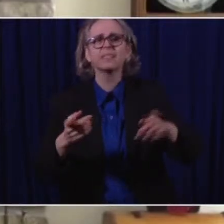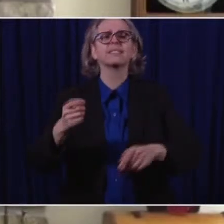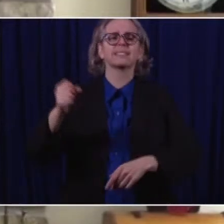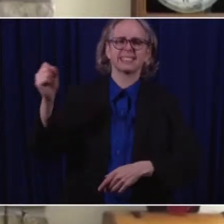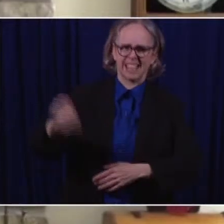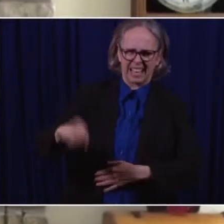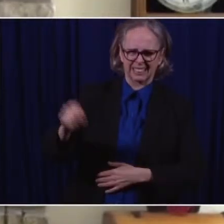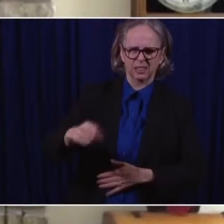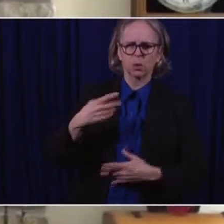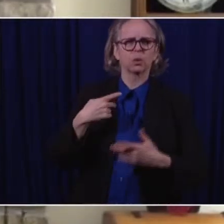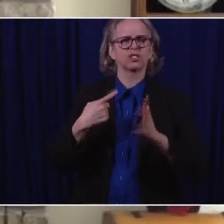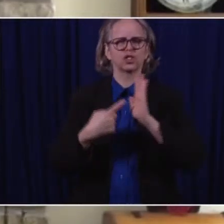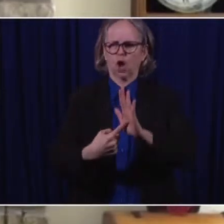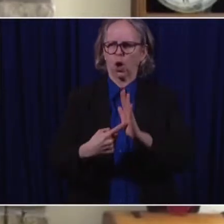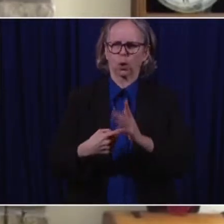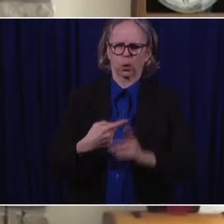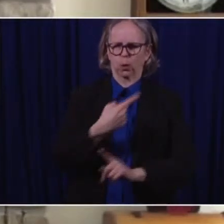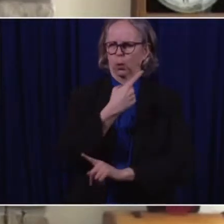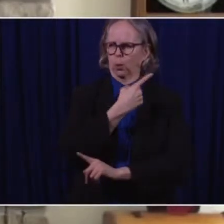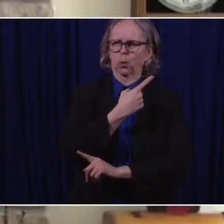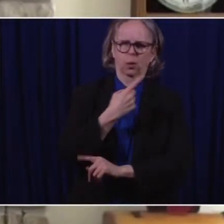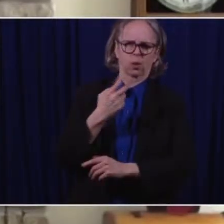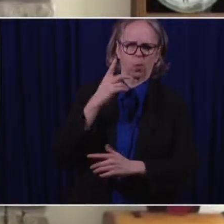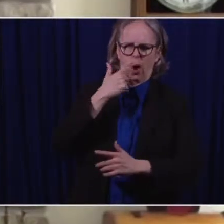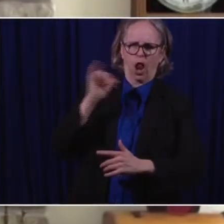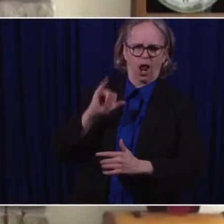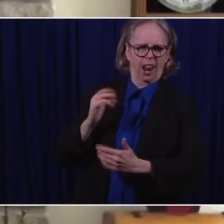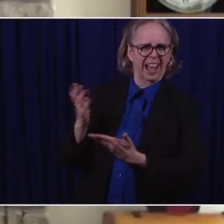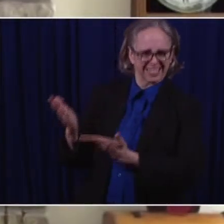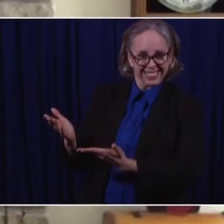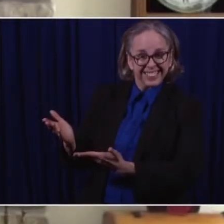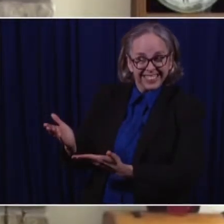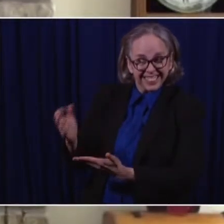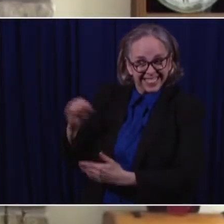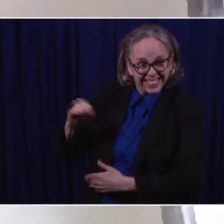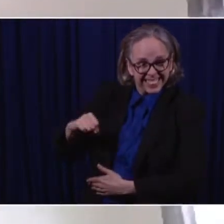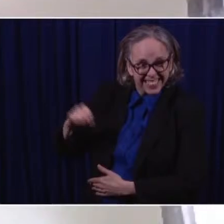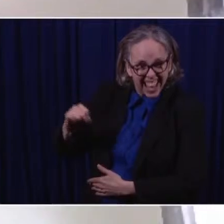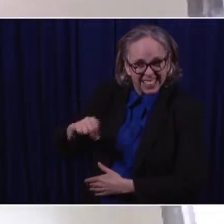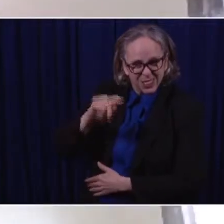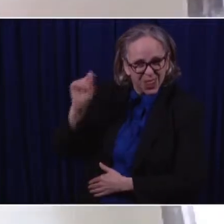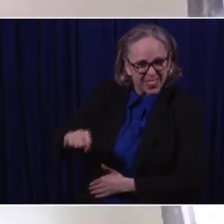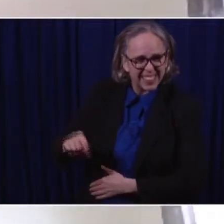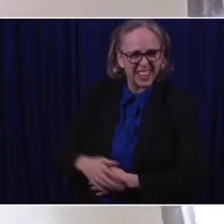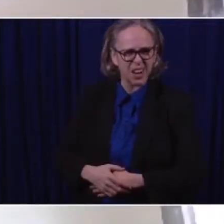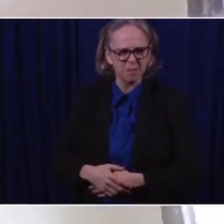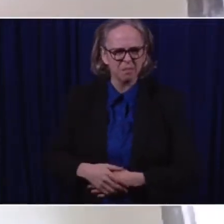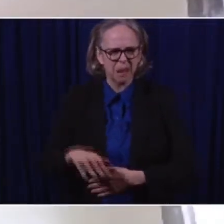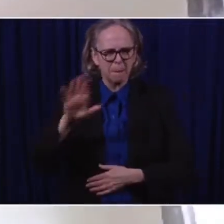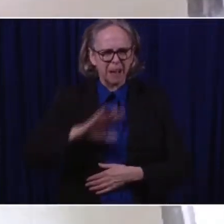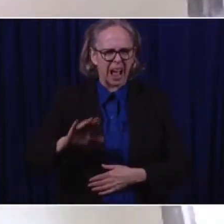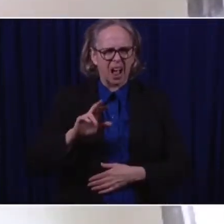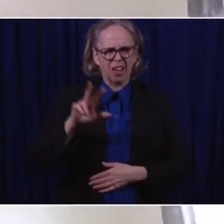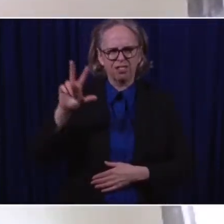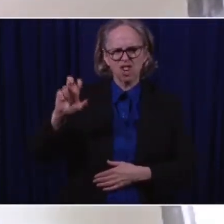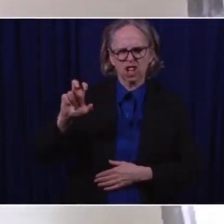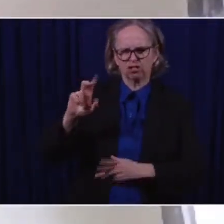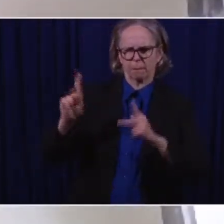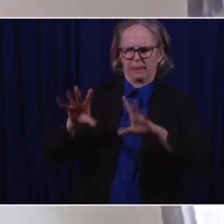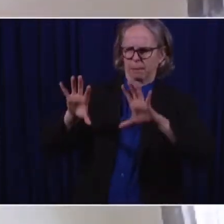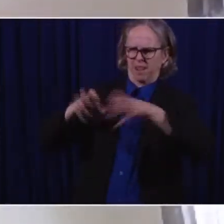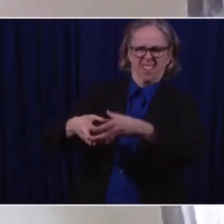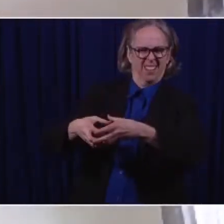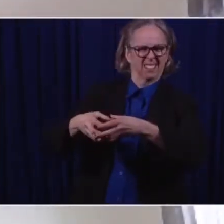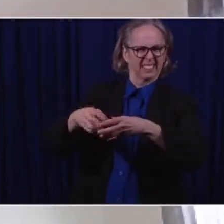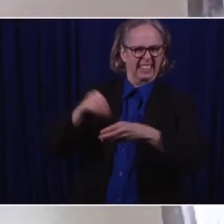And was that yesterday? Correct. Yesterday, we had about 300 individuals through. Today,